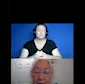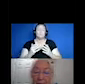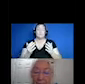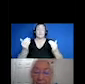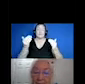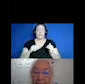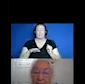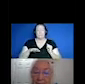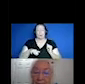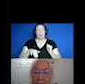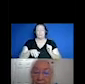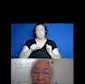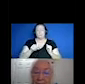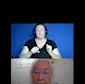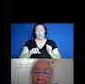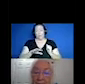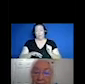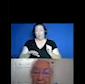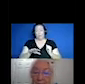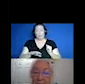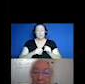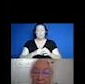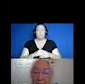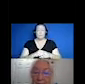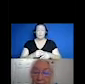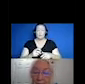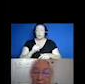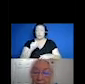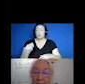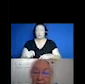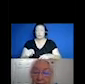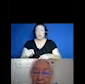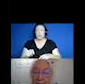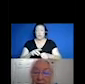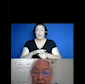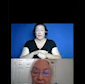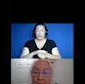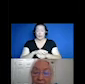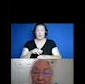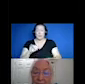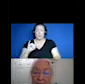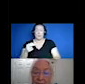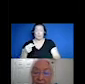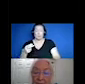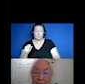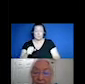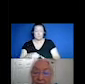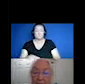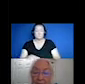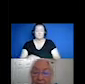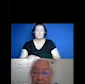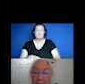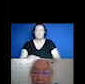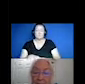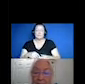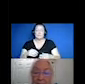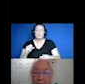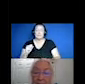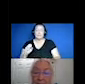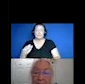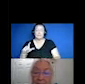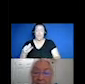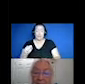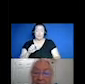down at the bottom of the state, there are Tucson Area Indian Health Service, and there's the Sells Indian